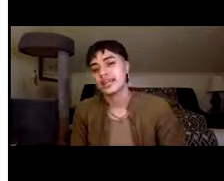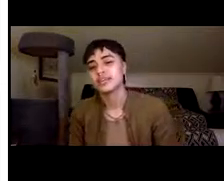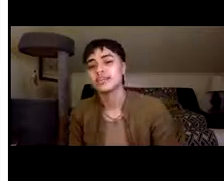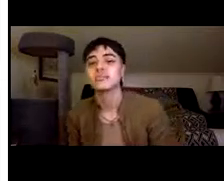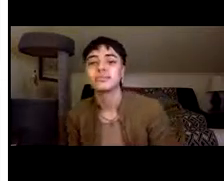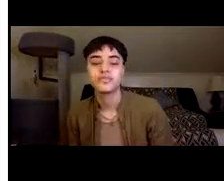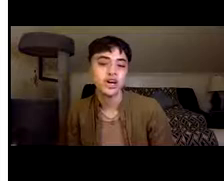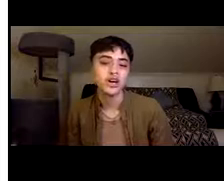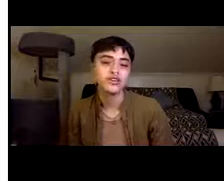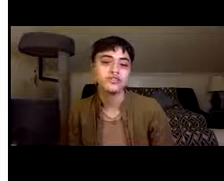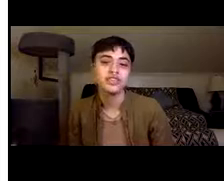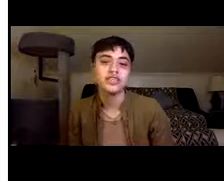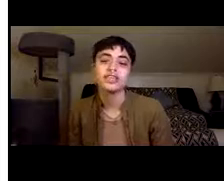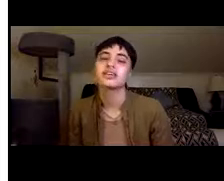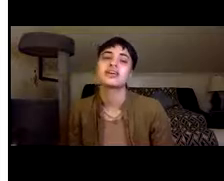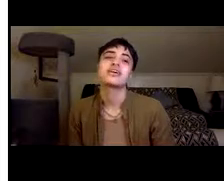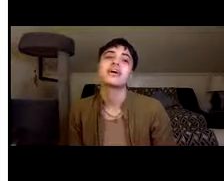design, photography,